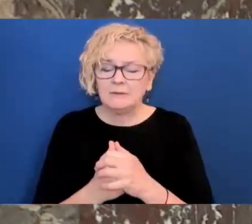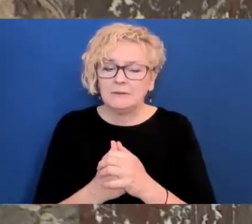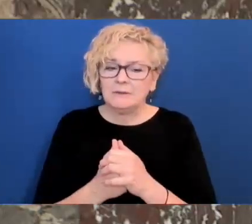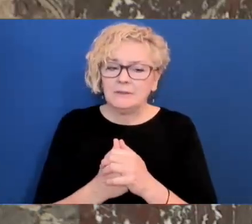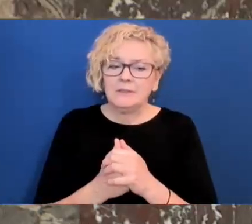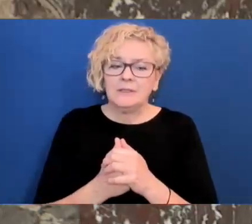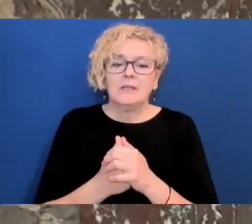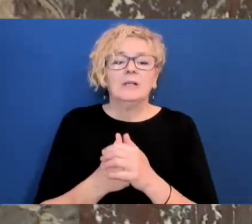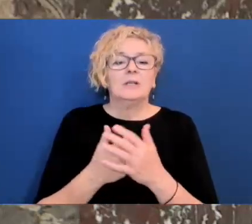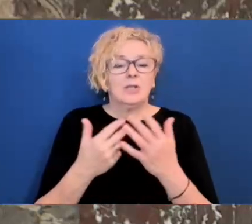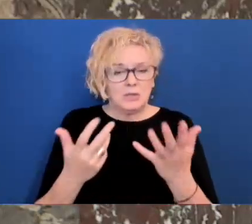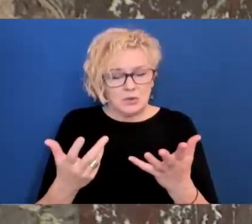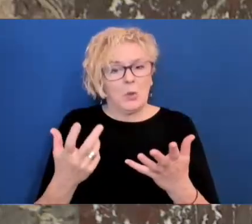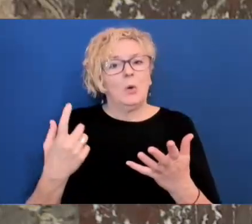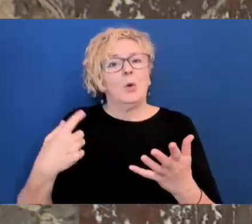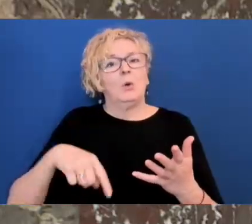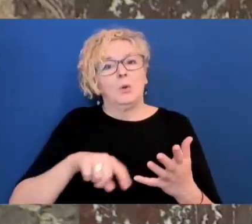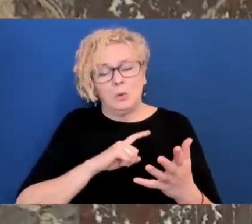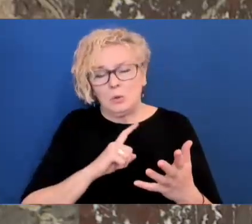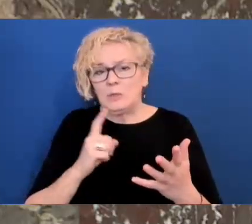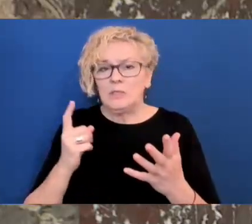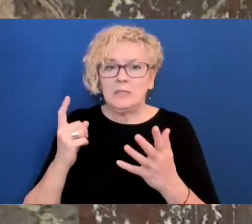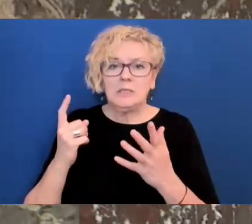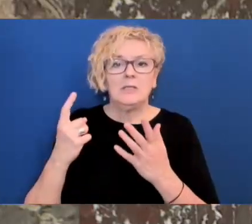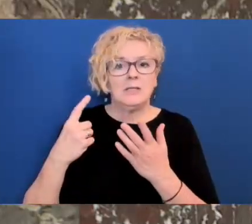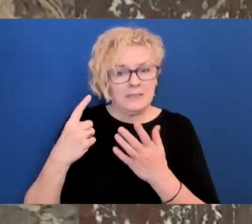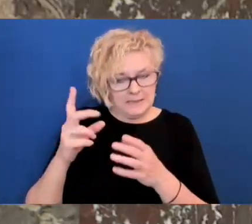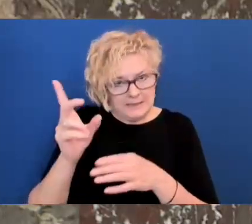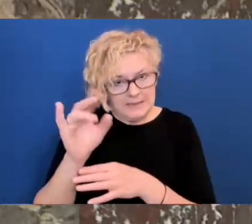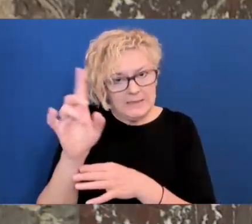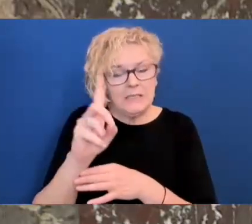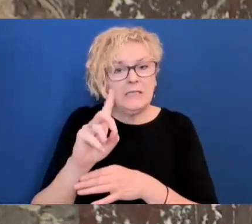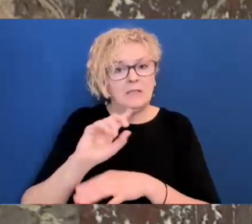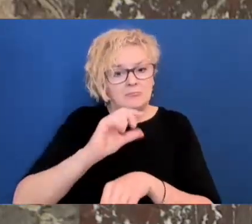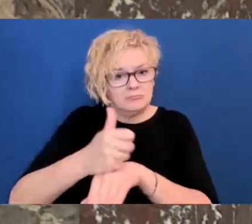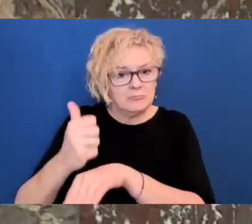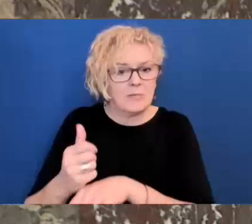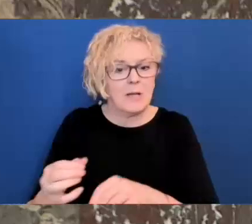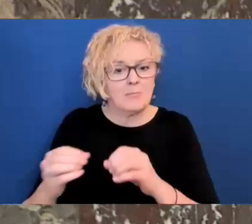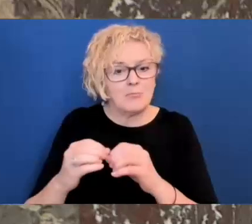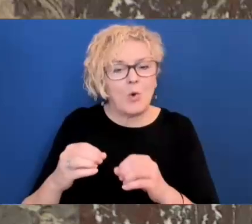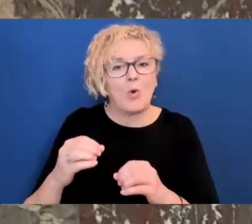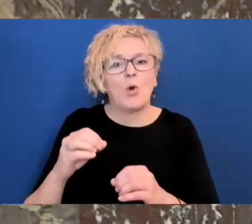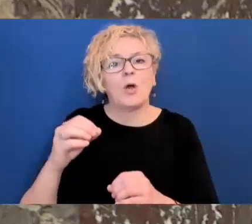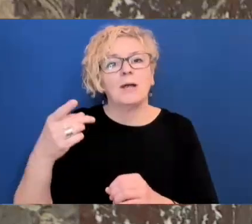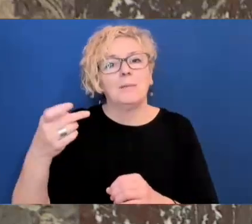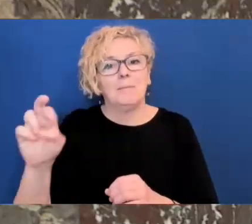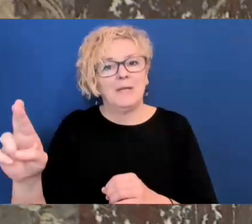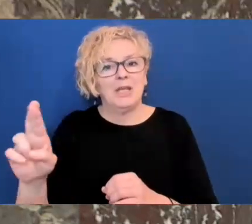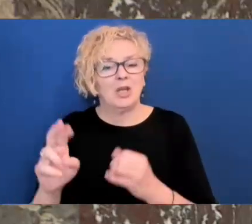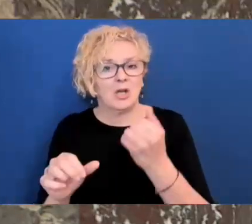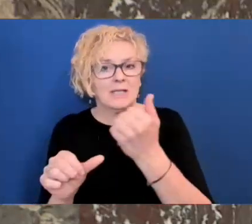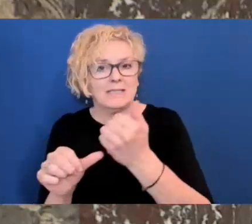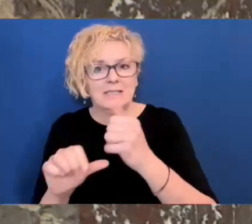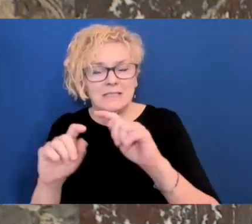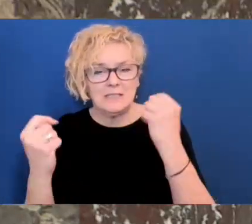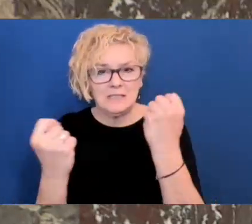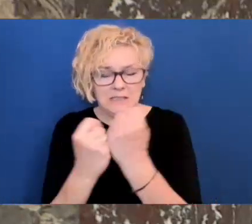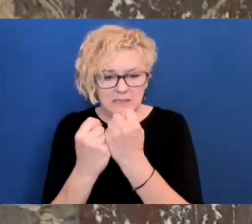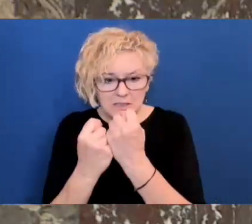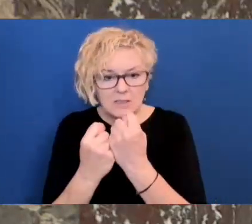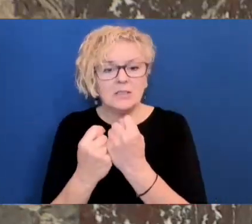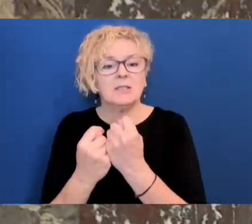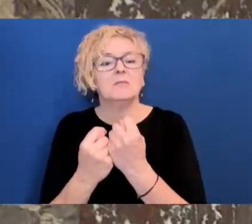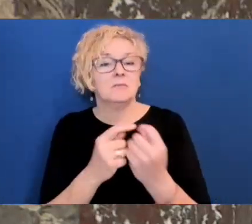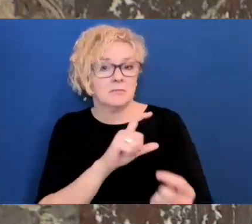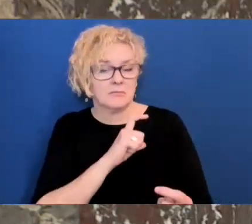peer-assisted teams in community, around active community outreach and treatment program expansion to prevent these